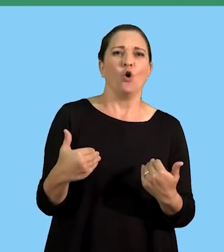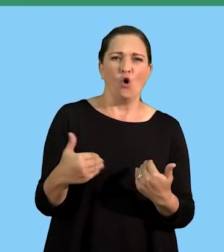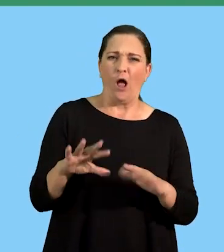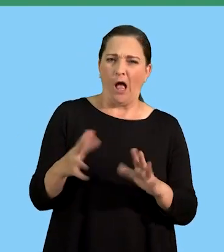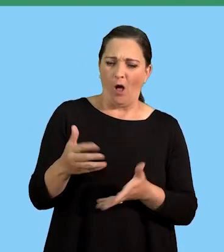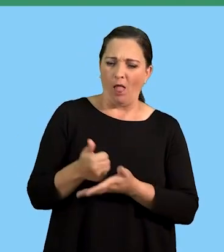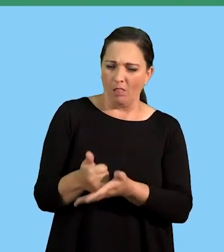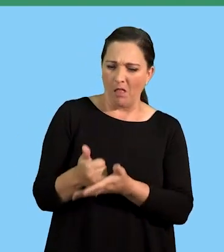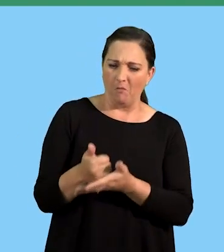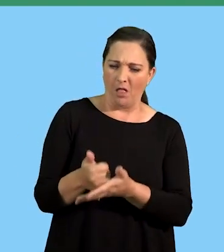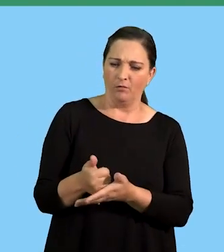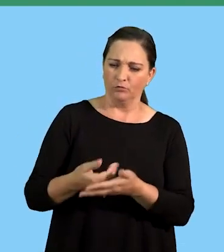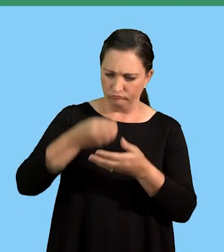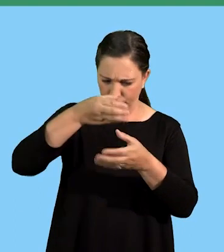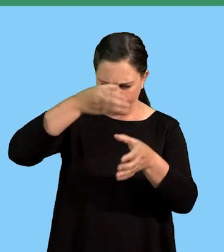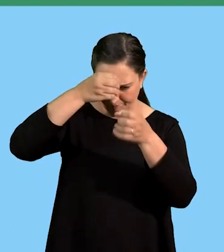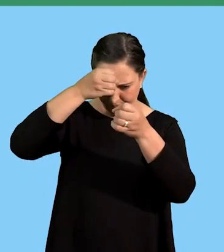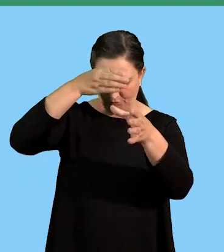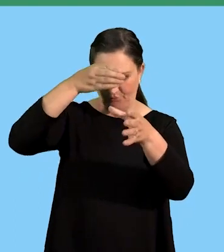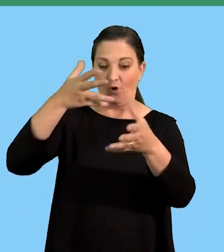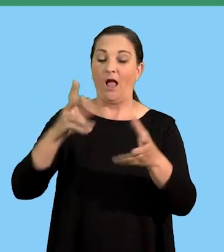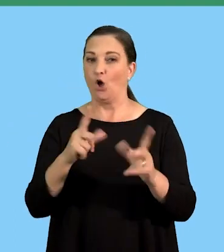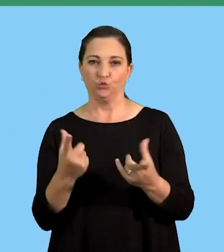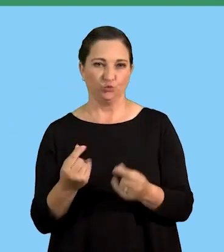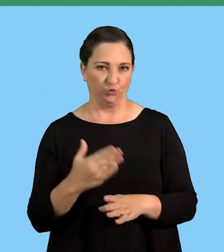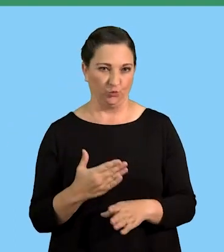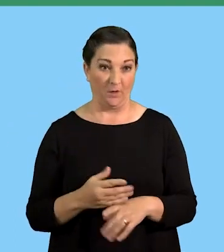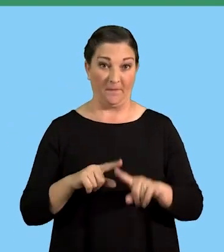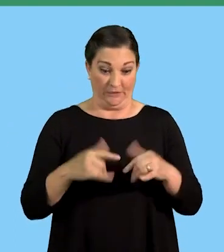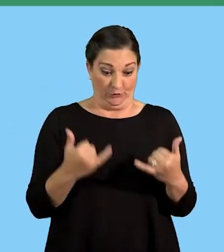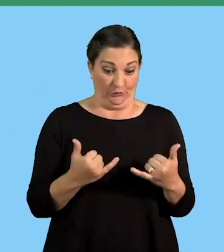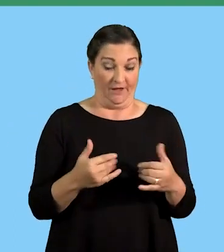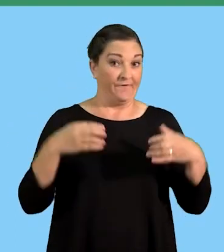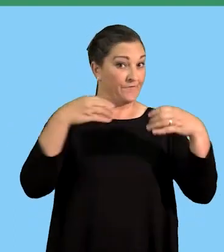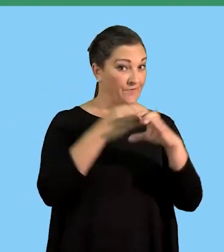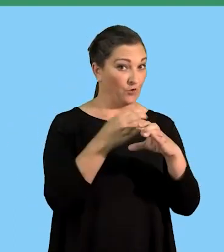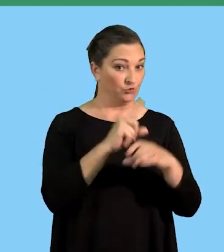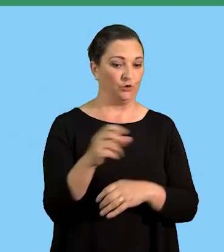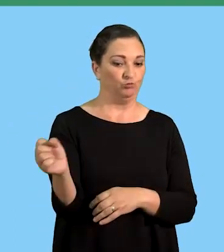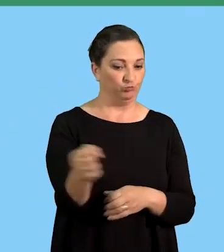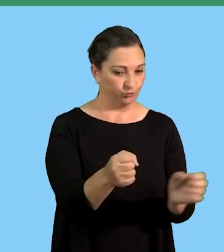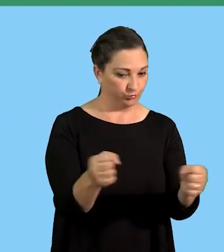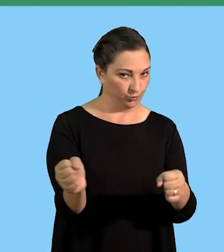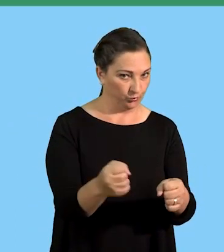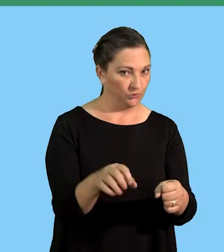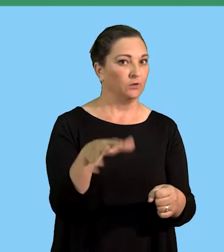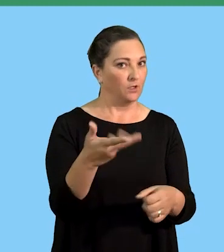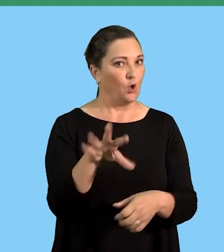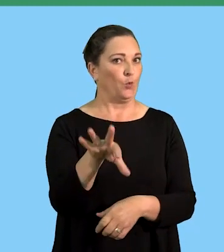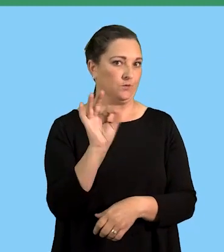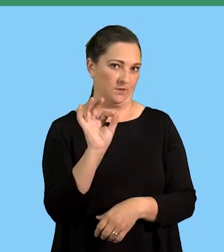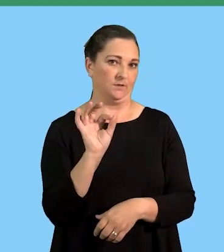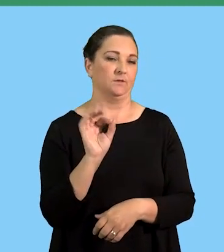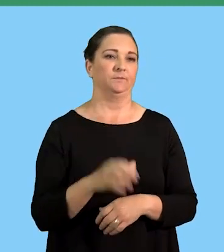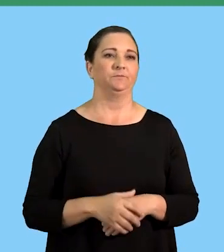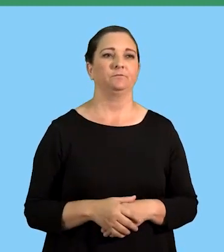today's lesson, we will be focusing on recruitment as well as selection.